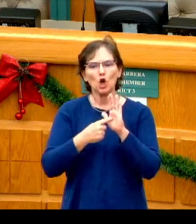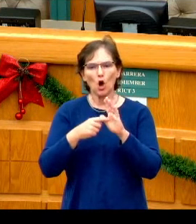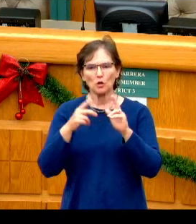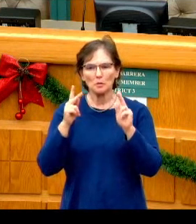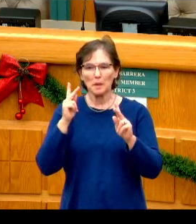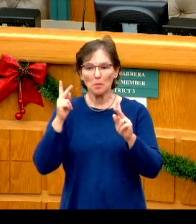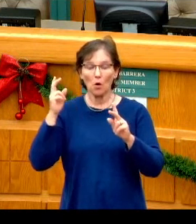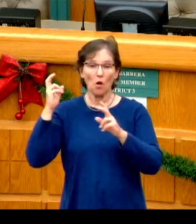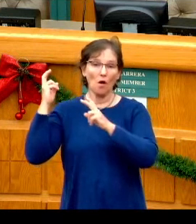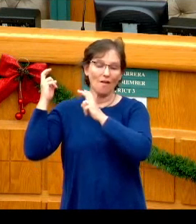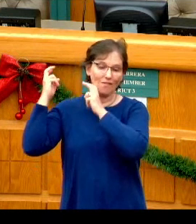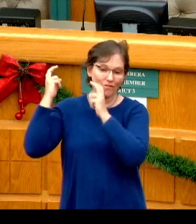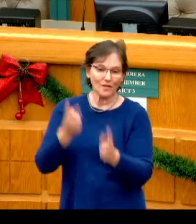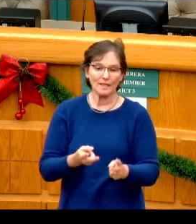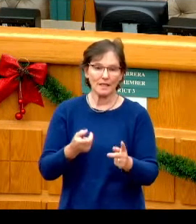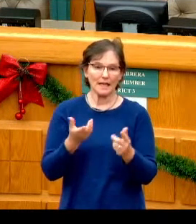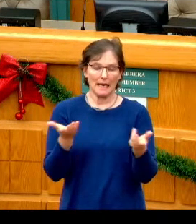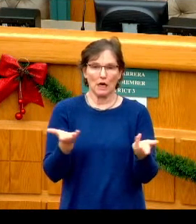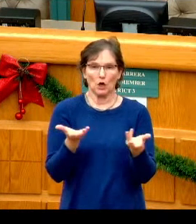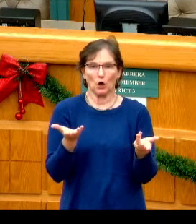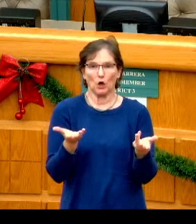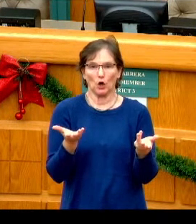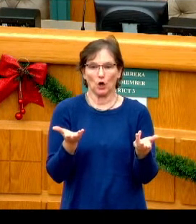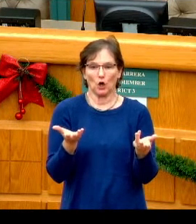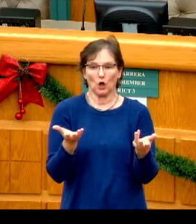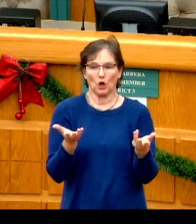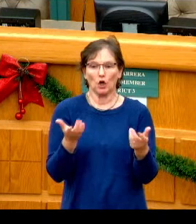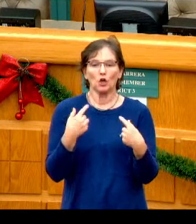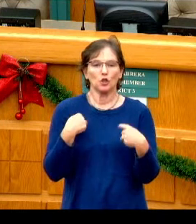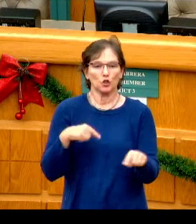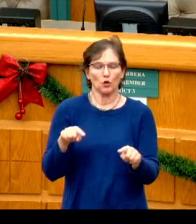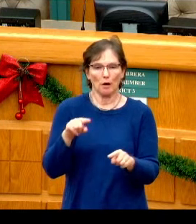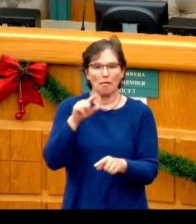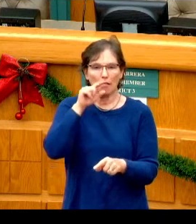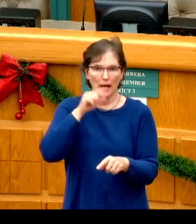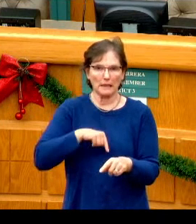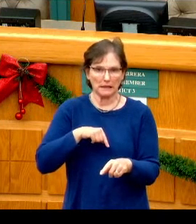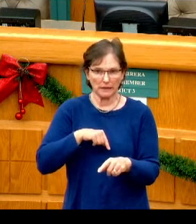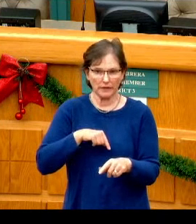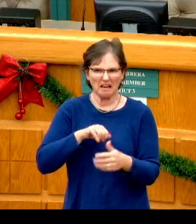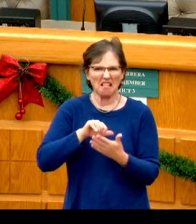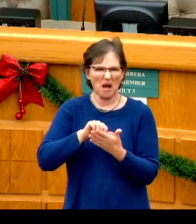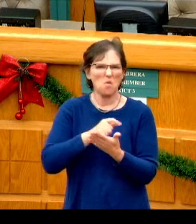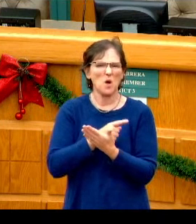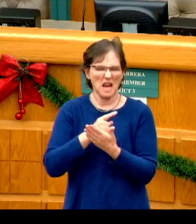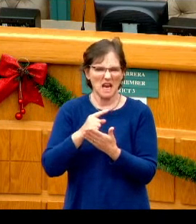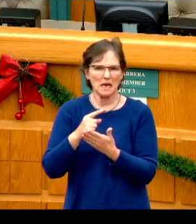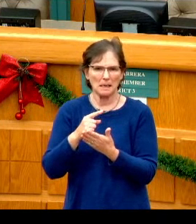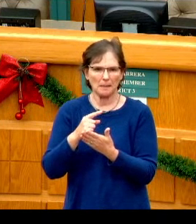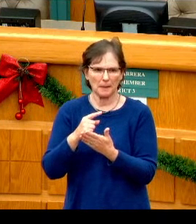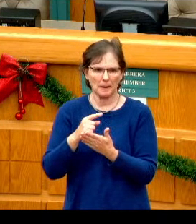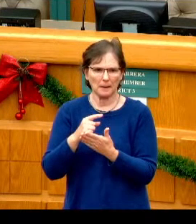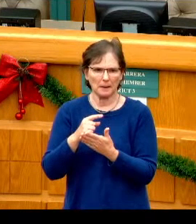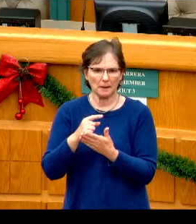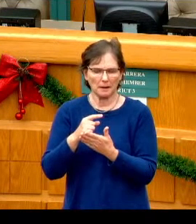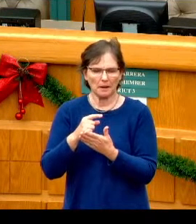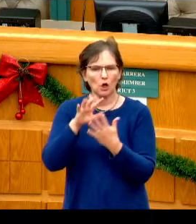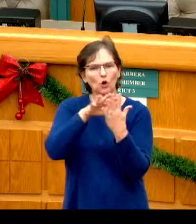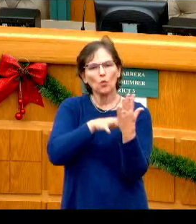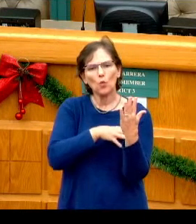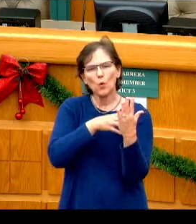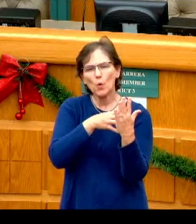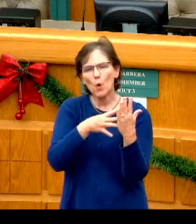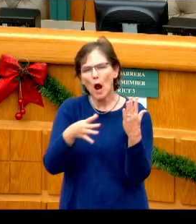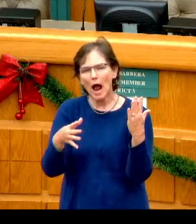in Texas over the Thanksgiving holiday and that week-long period. The graph has